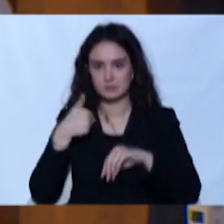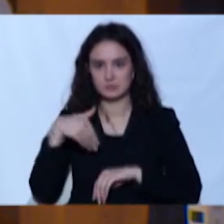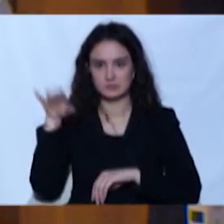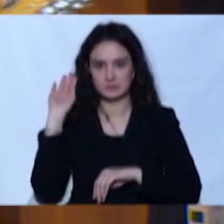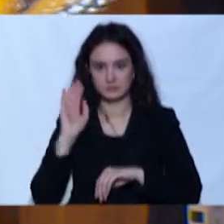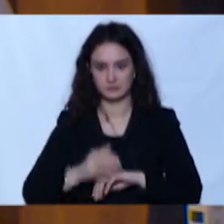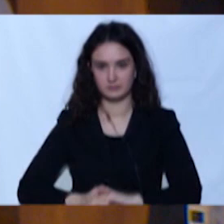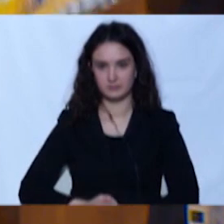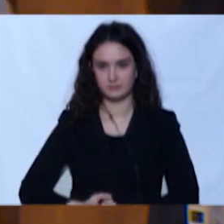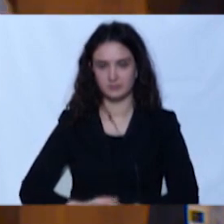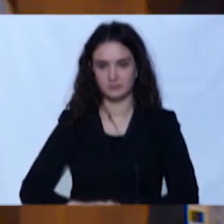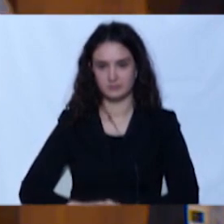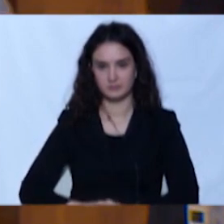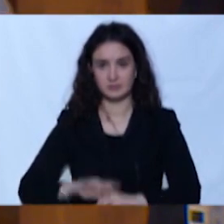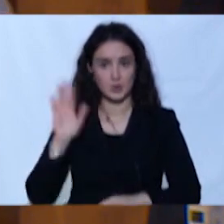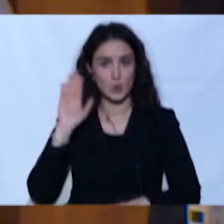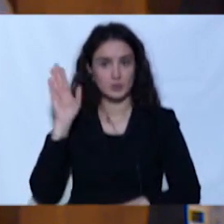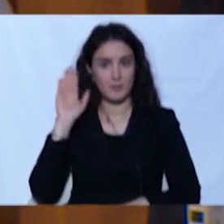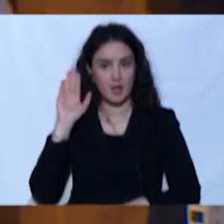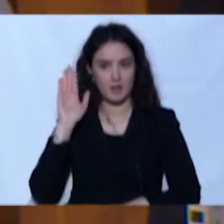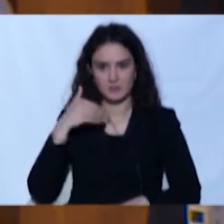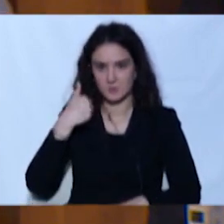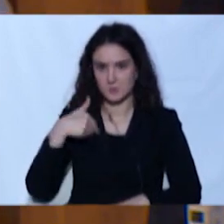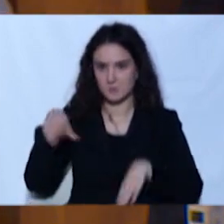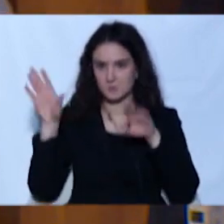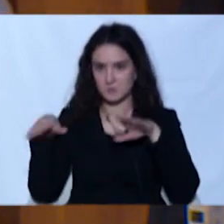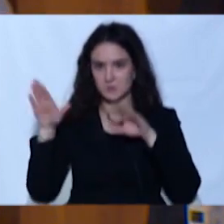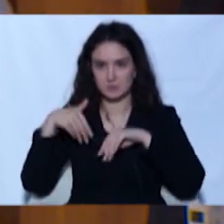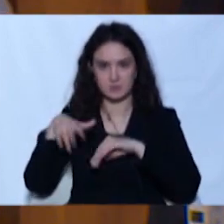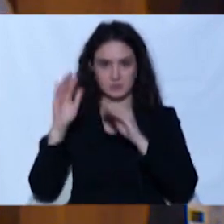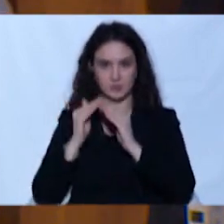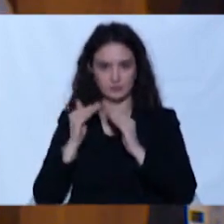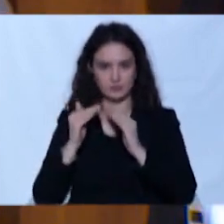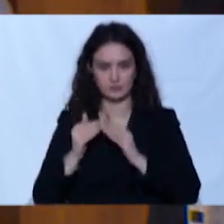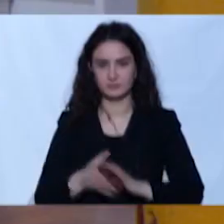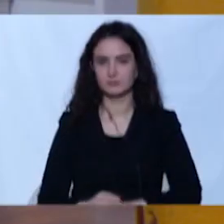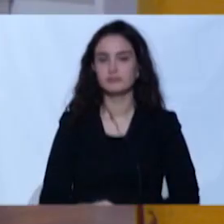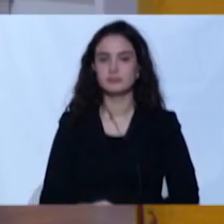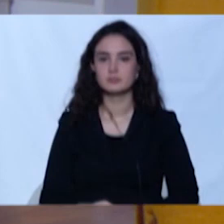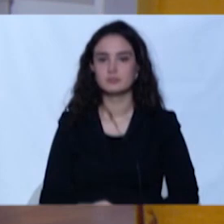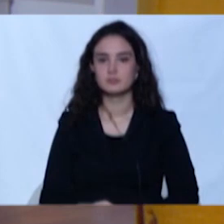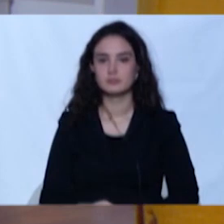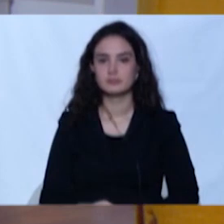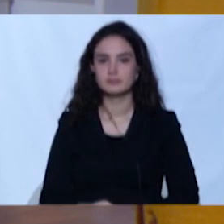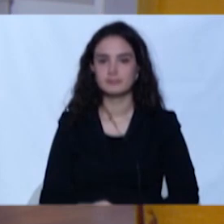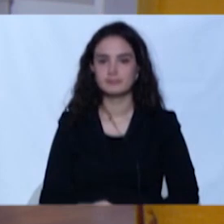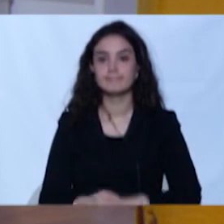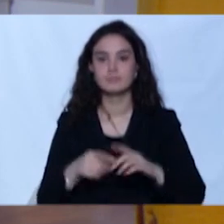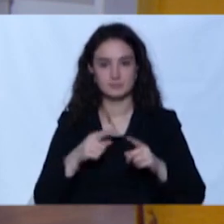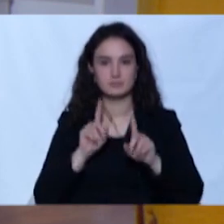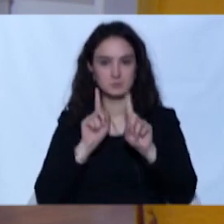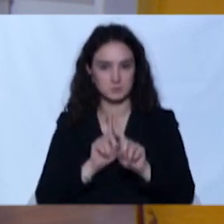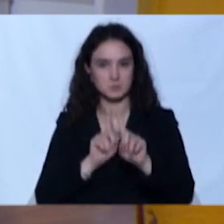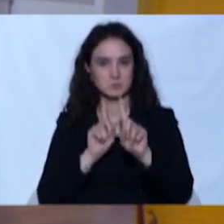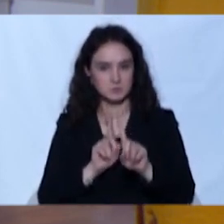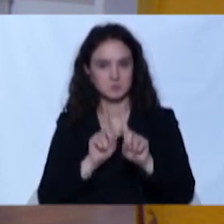he said. Goodbye to the mouse and went to his house. They walked some more till the